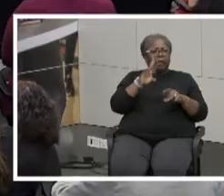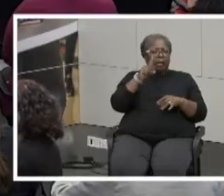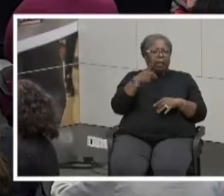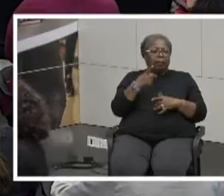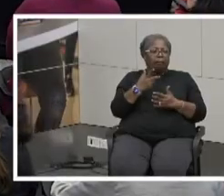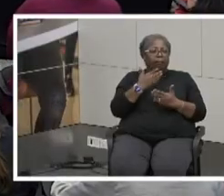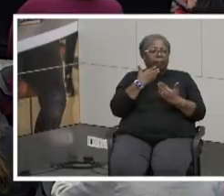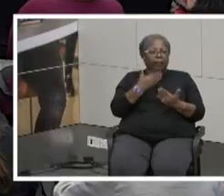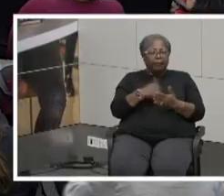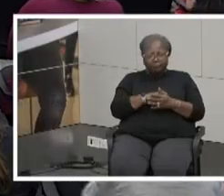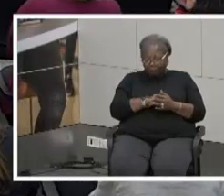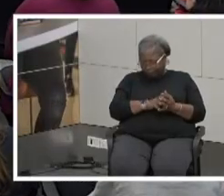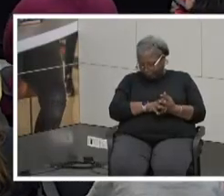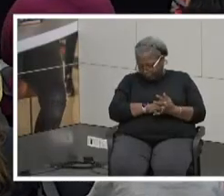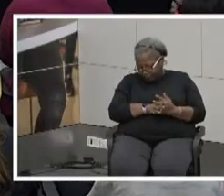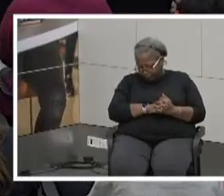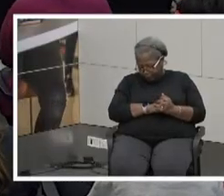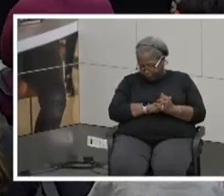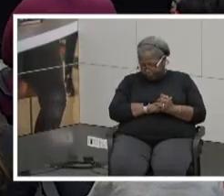you thank